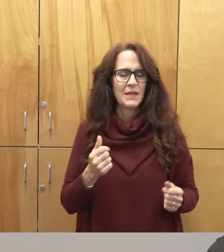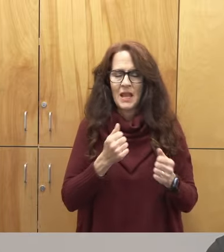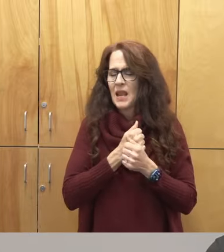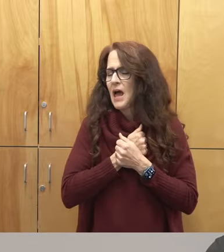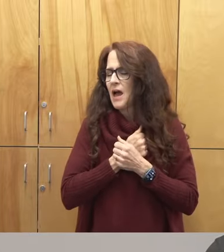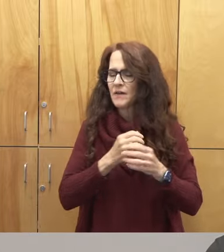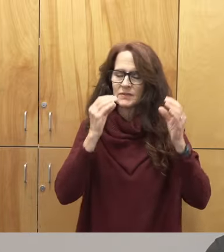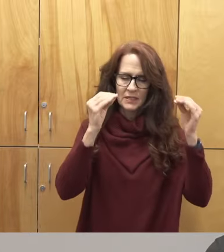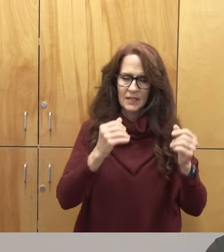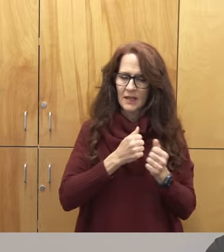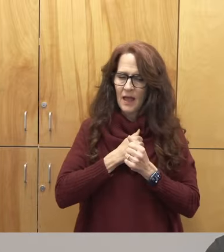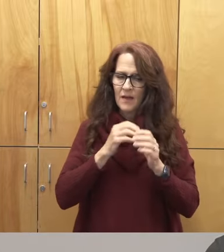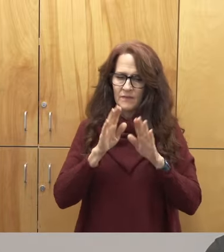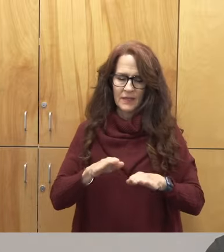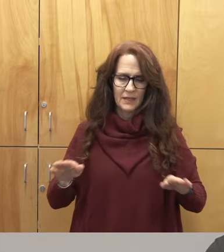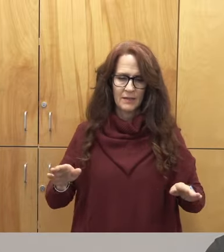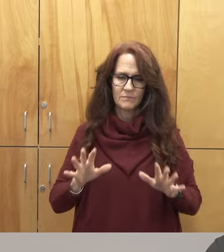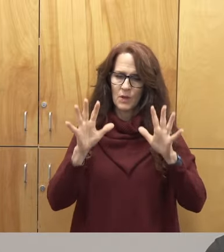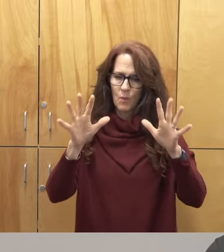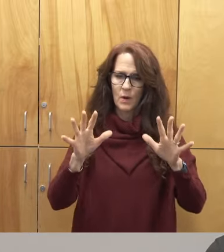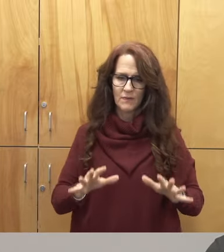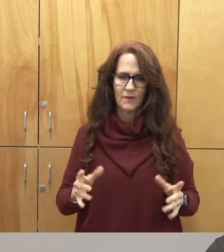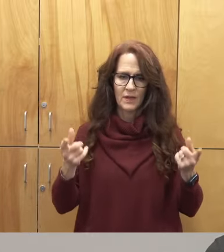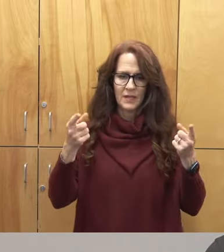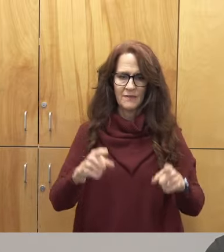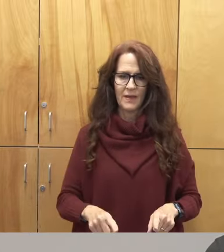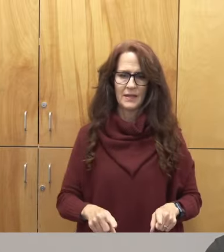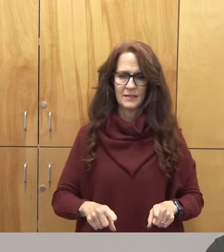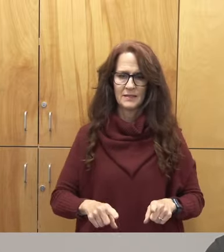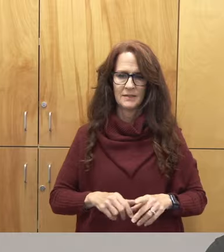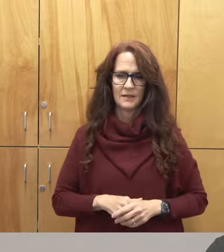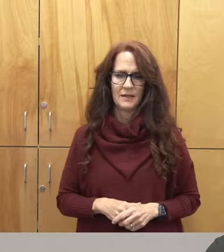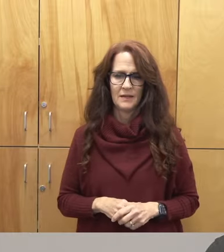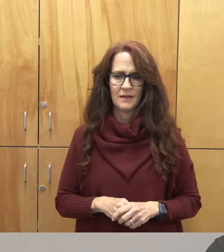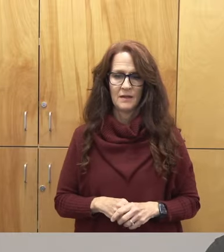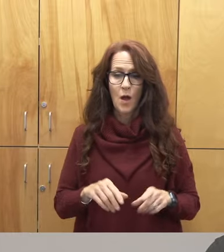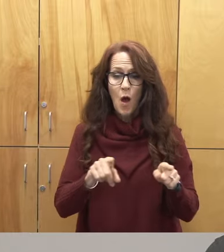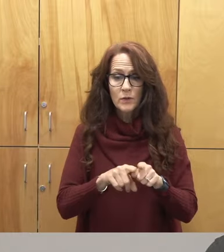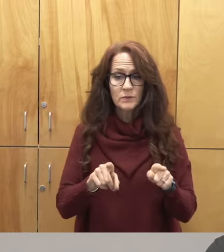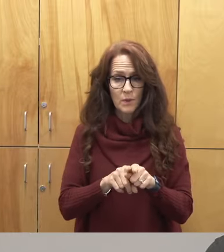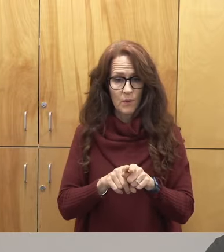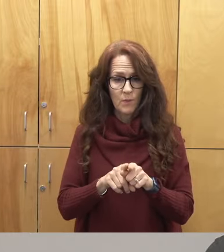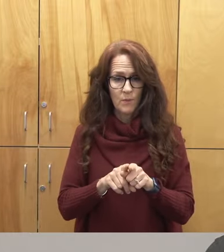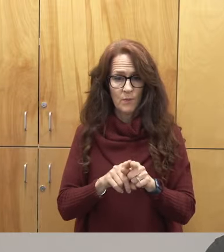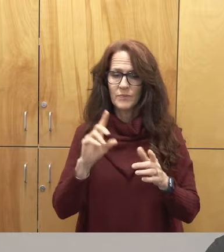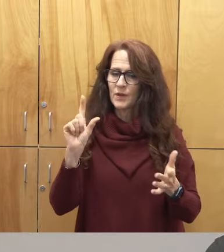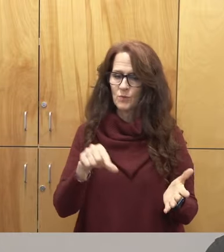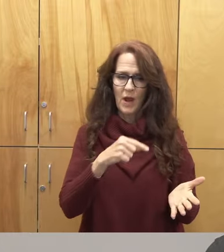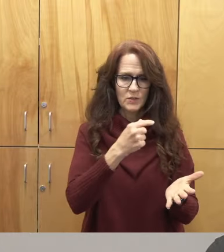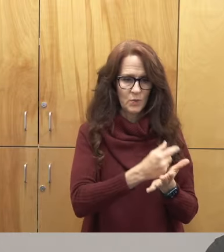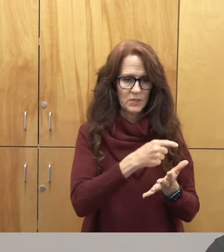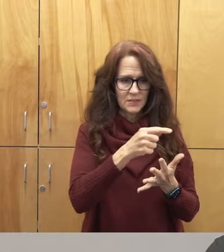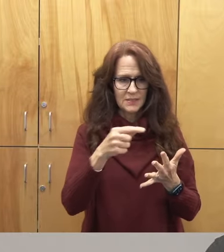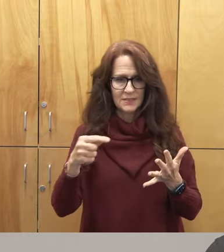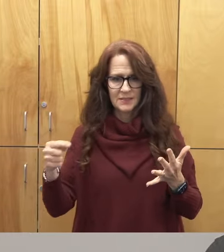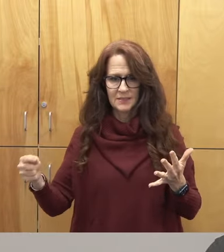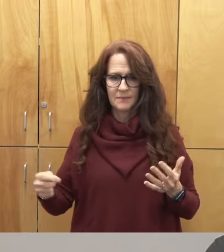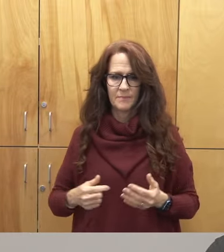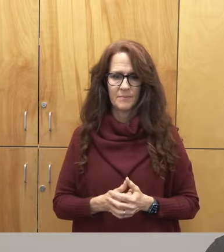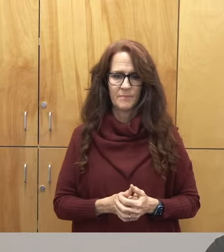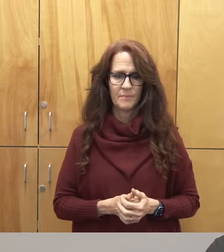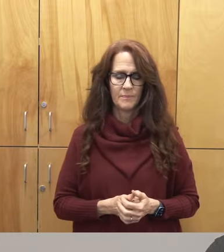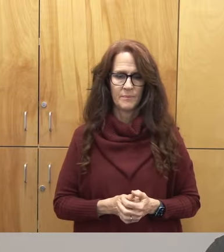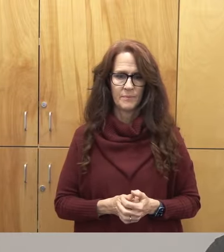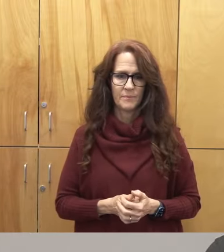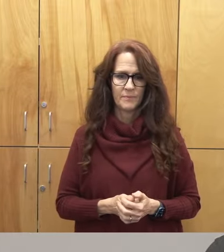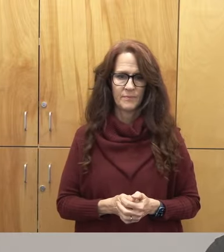teaching. He loves the kids. So that was a wonderful event. Let's see. And then also, yeah, all the graduations.